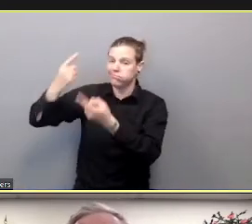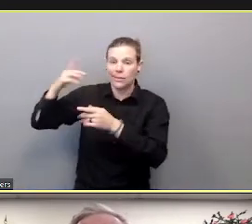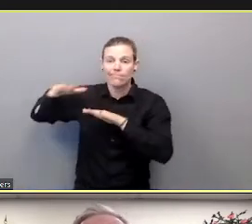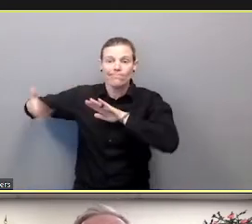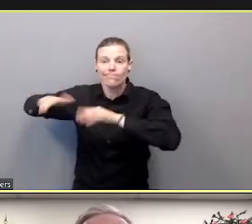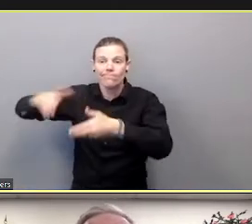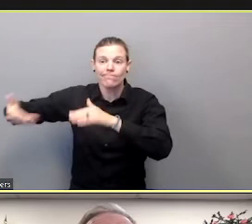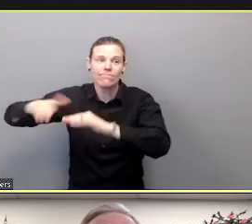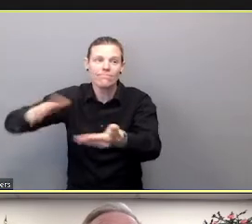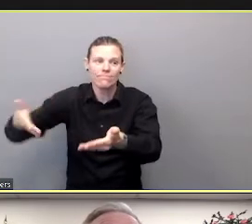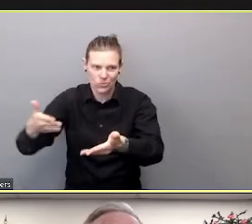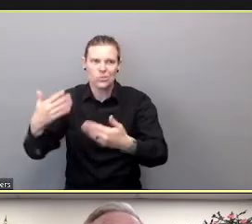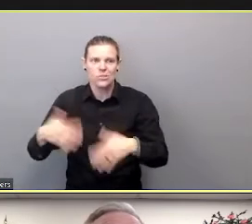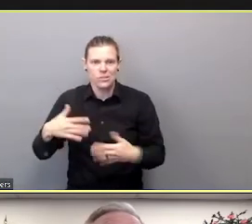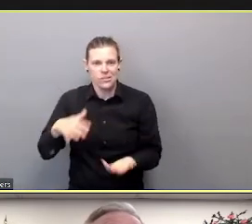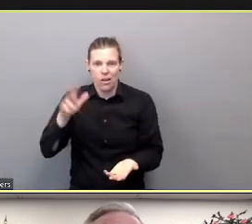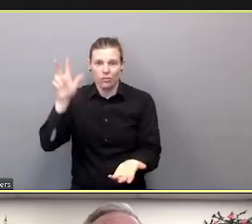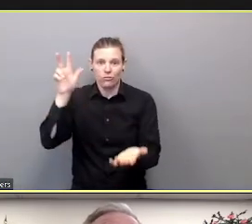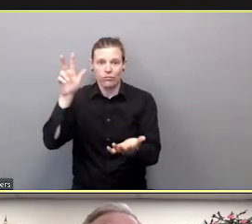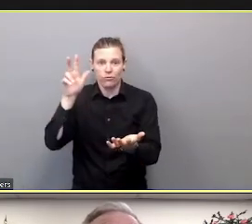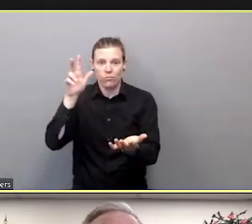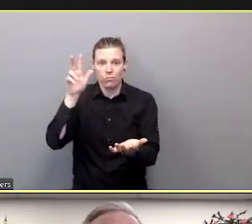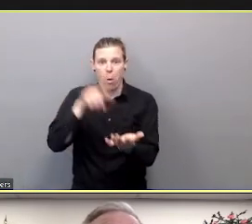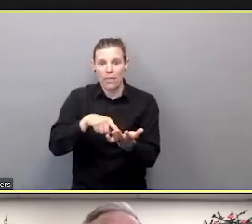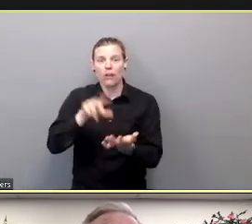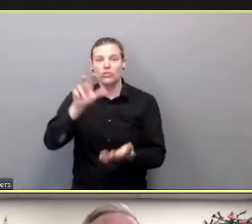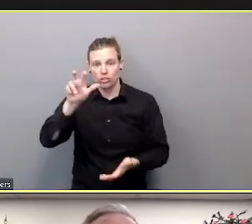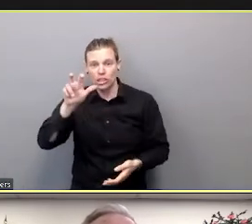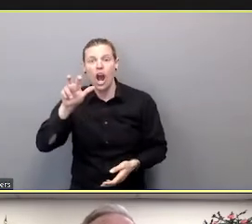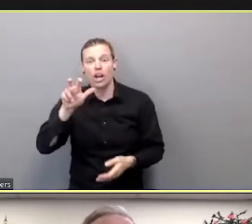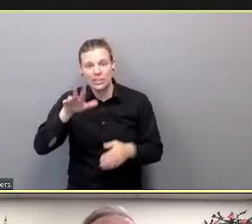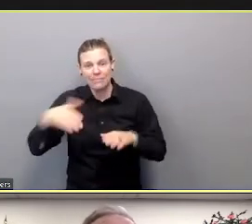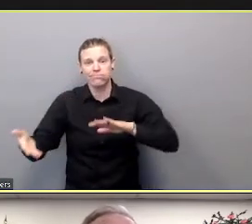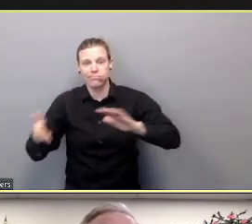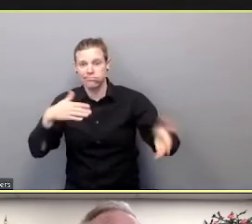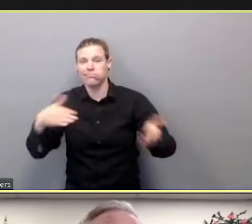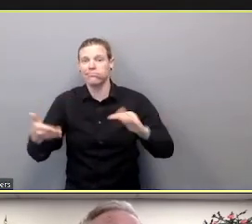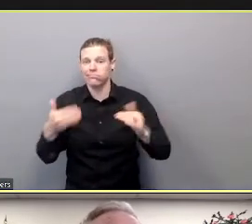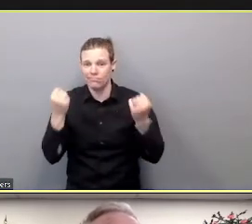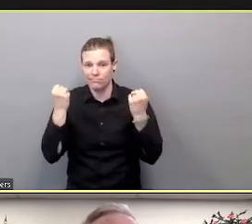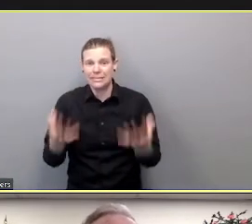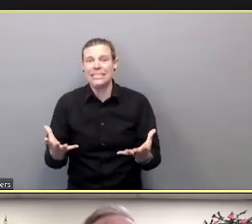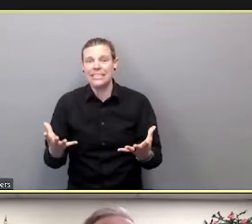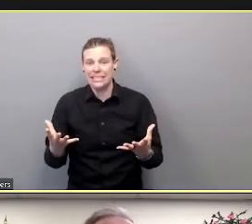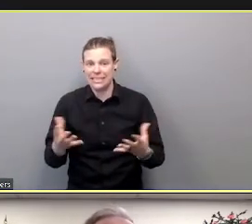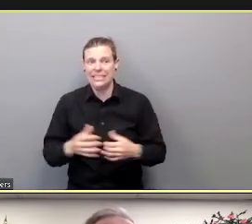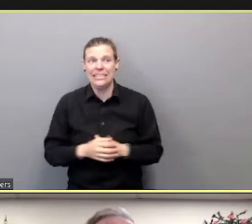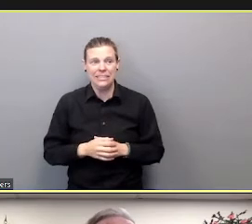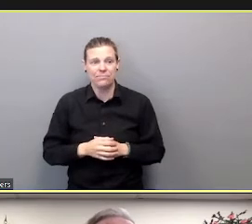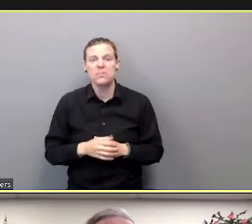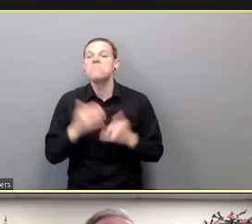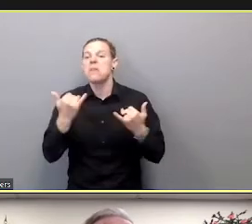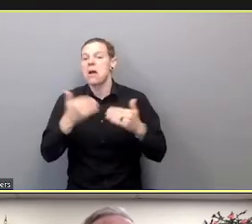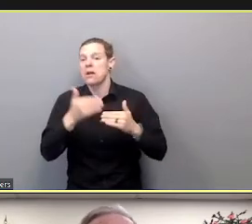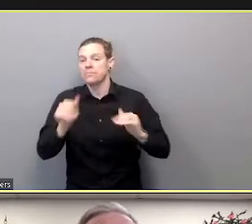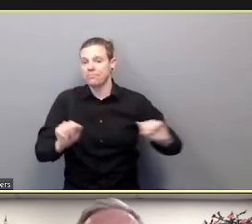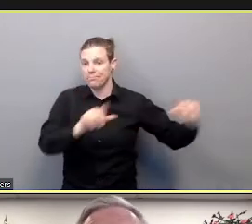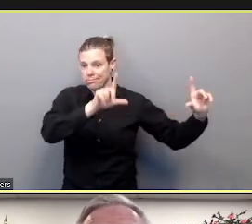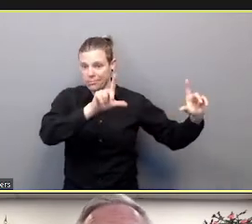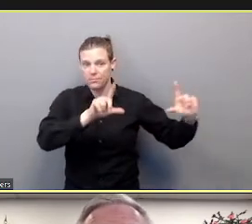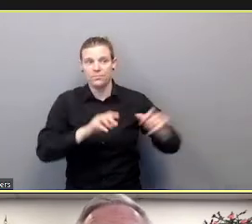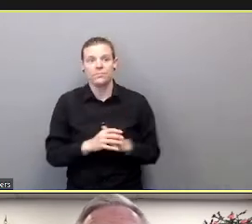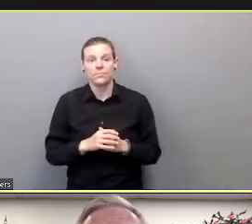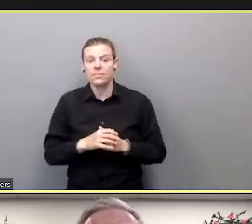5,300 deaths now in our state from coronavirus. Next slide, please. On the vaccine front, just